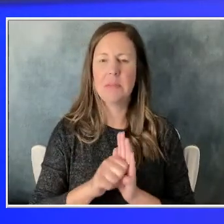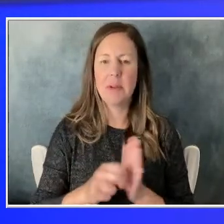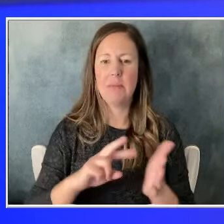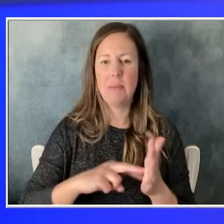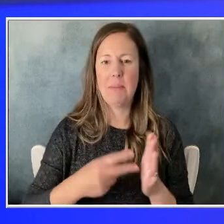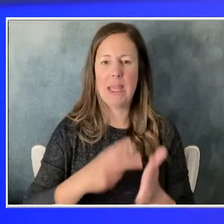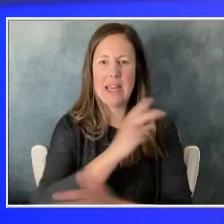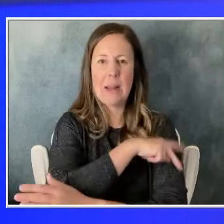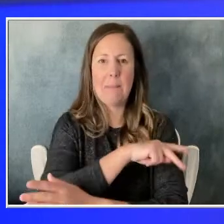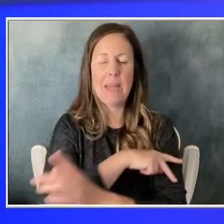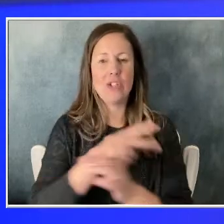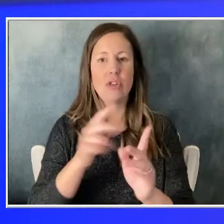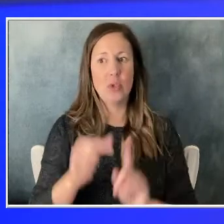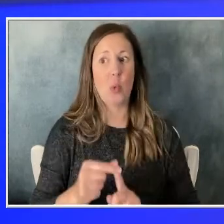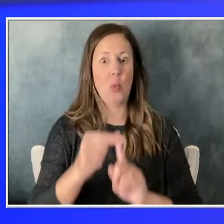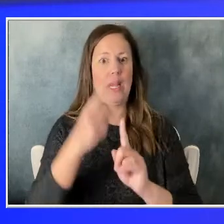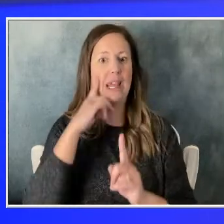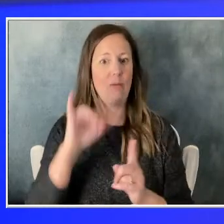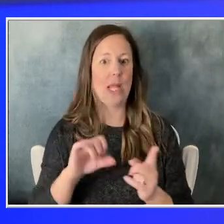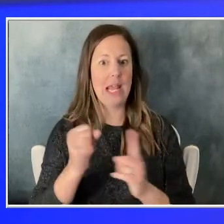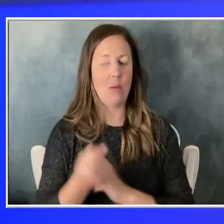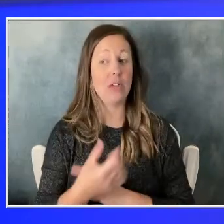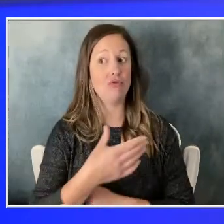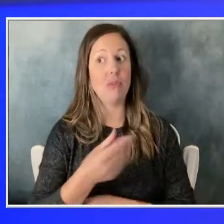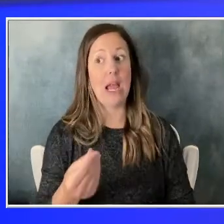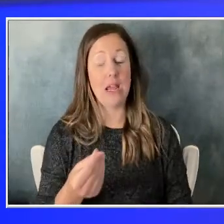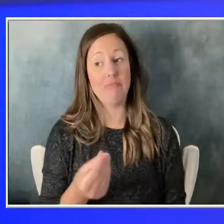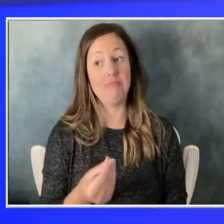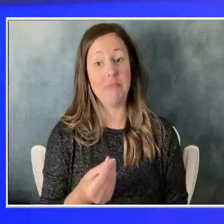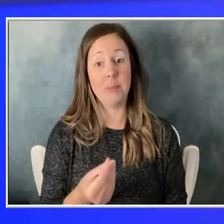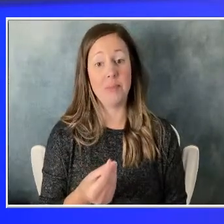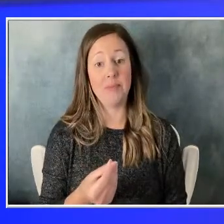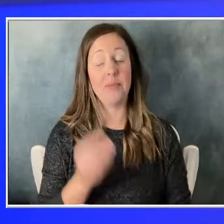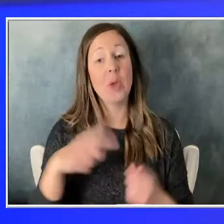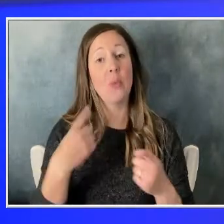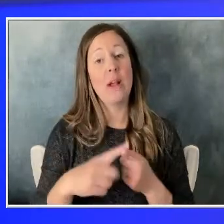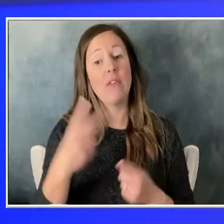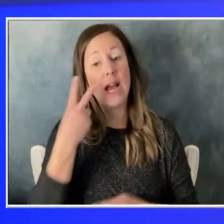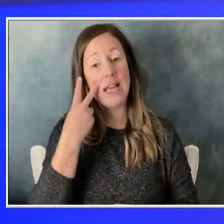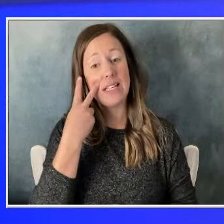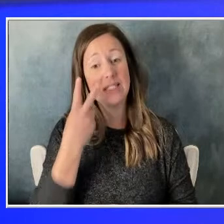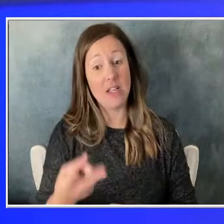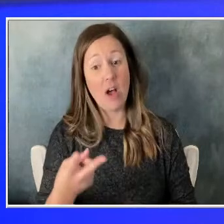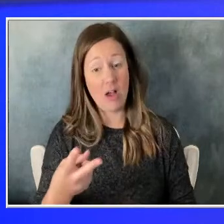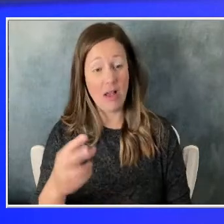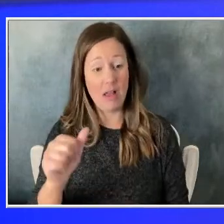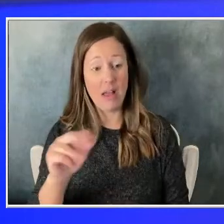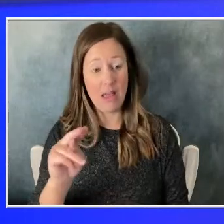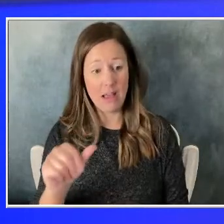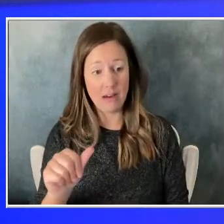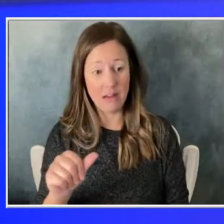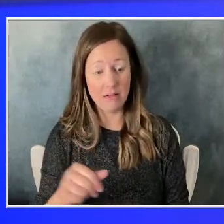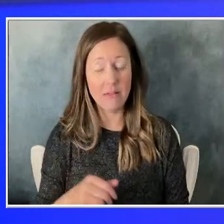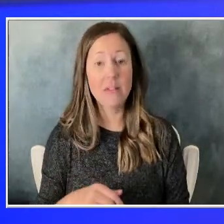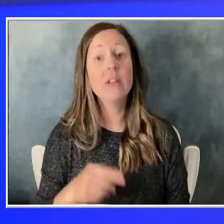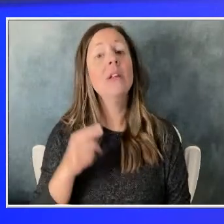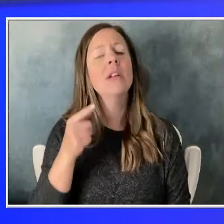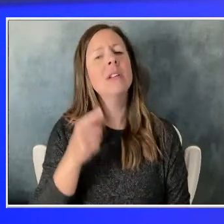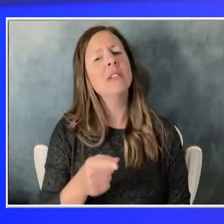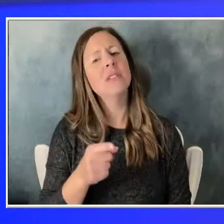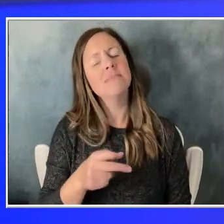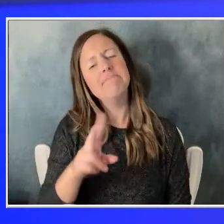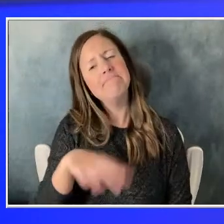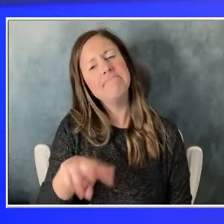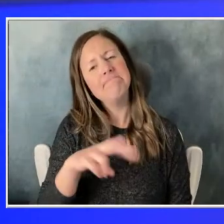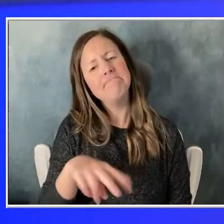the situation. And when I saw the patient, saw the Anna, she already have those